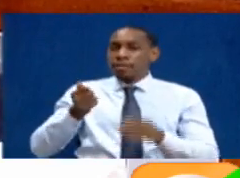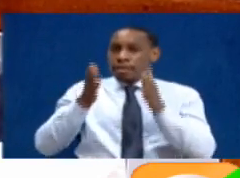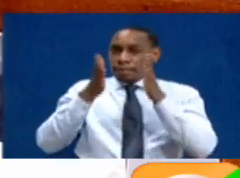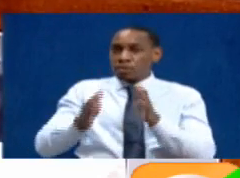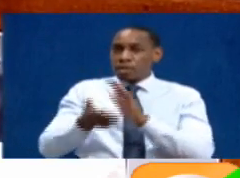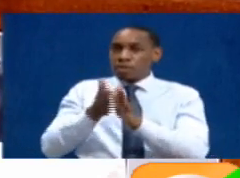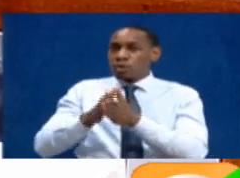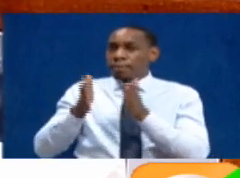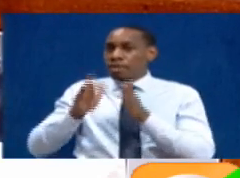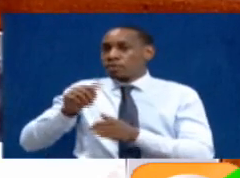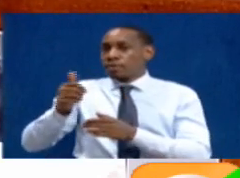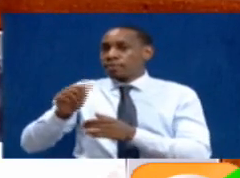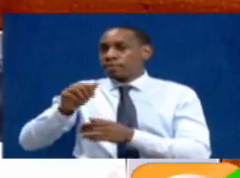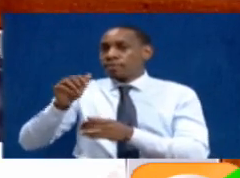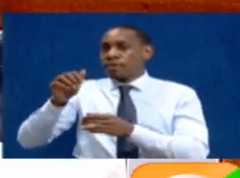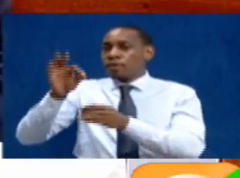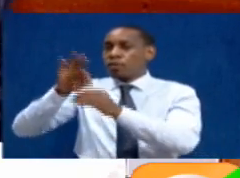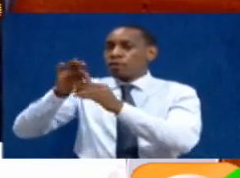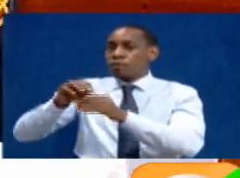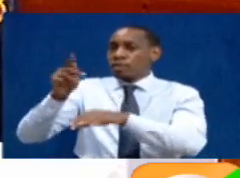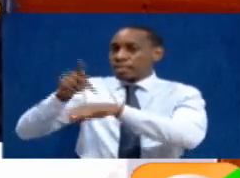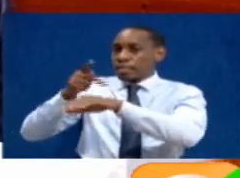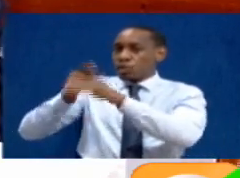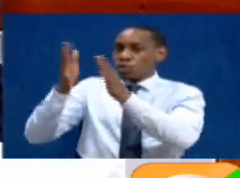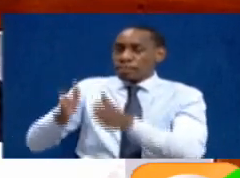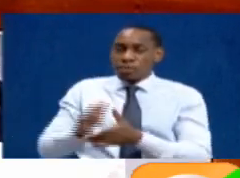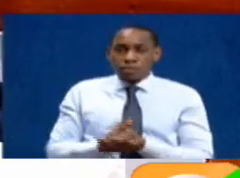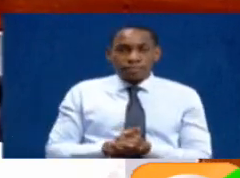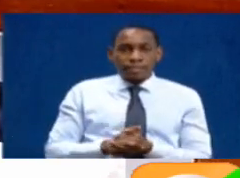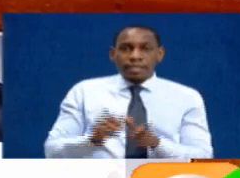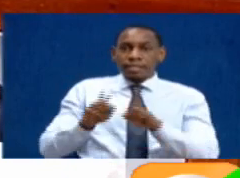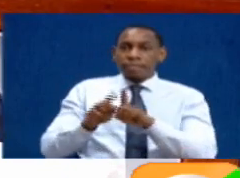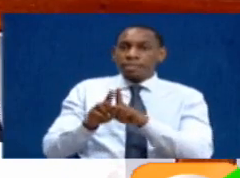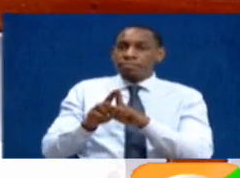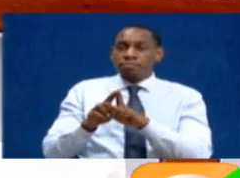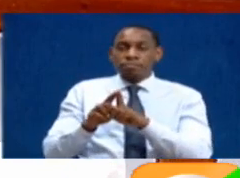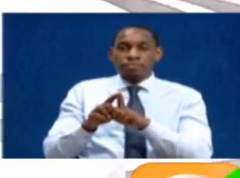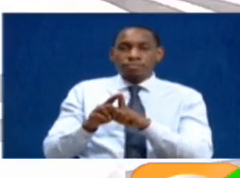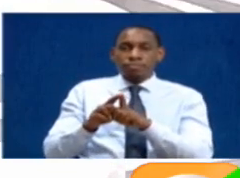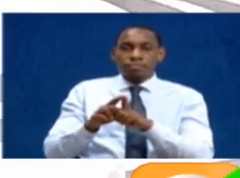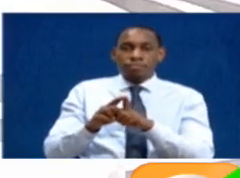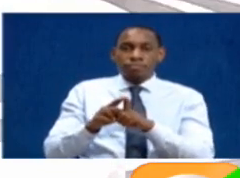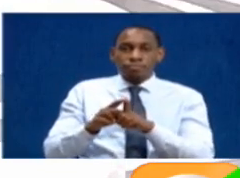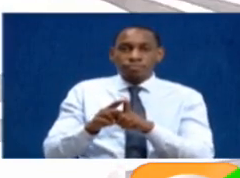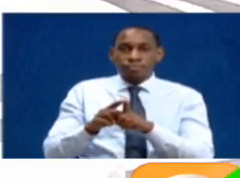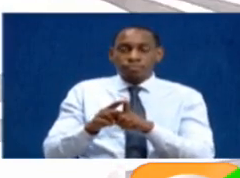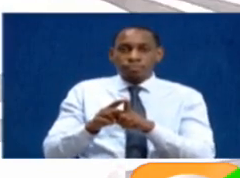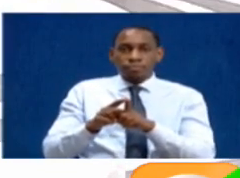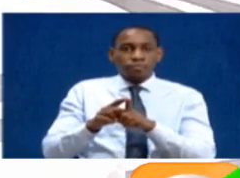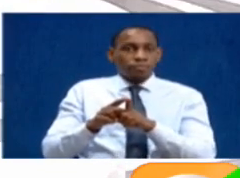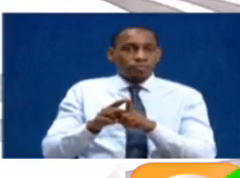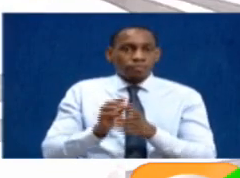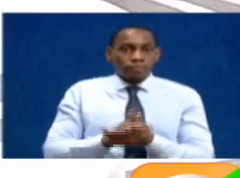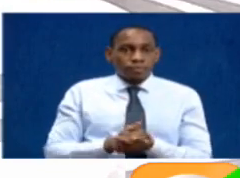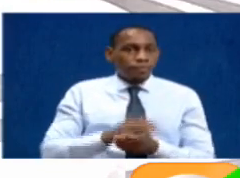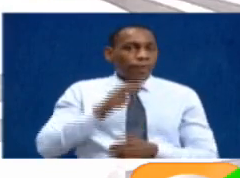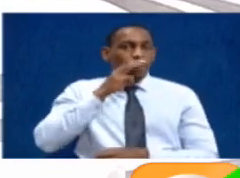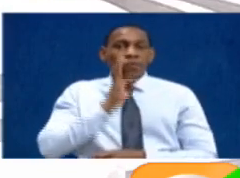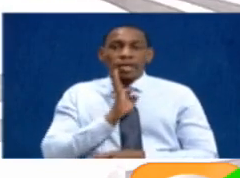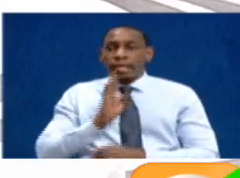Kikuyu. Yeah. And who emerged from nowhere? He became popular. Can Mudavadi still